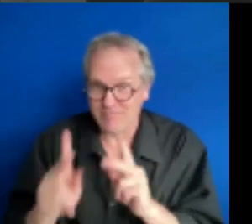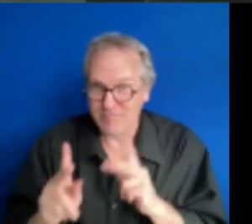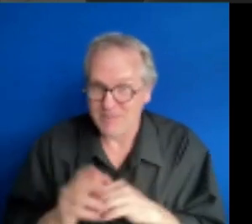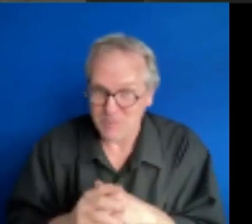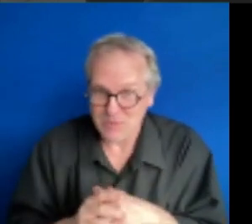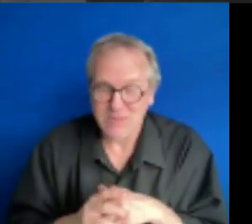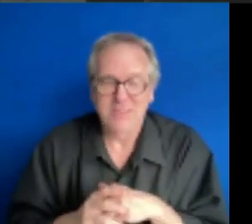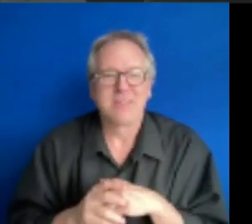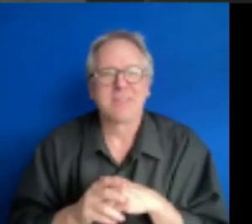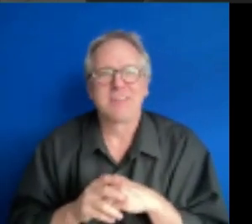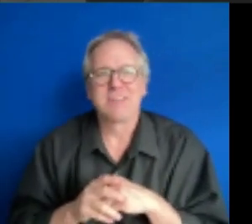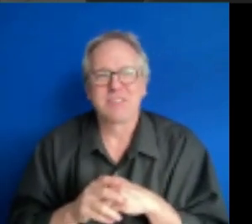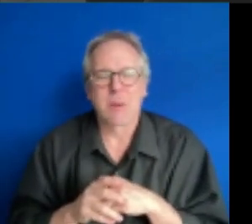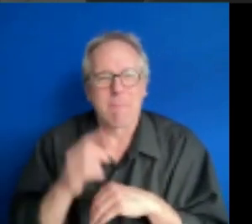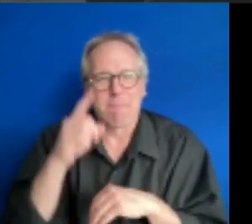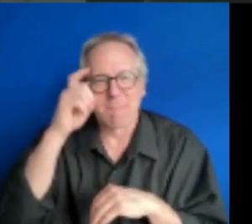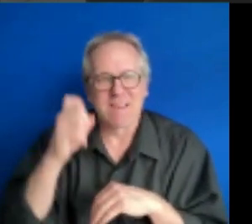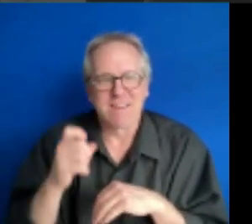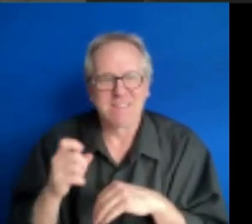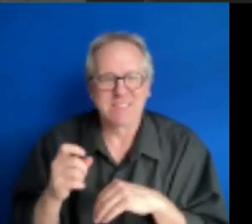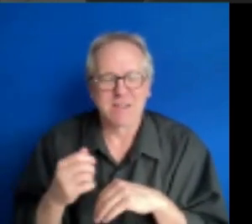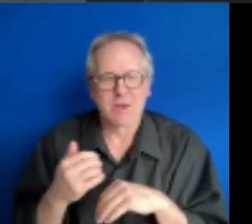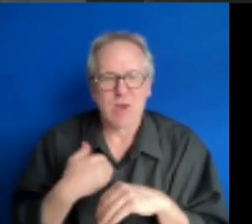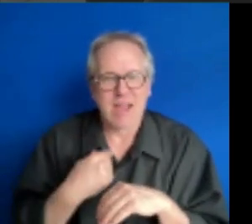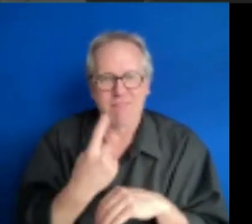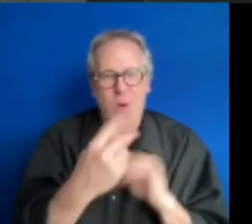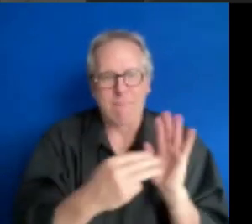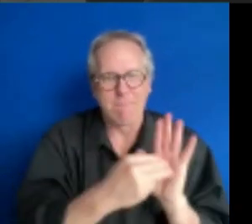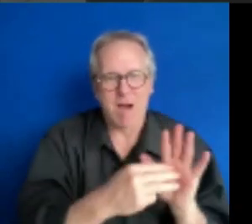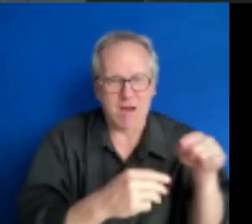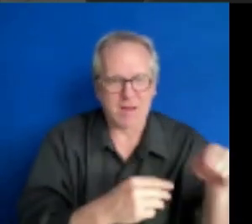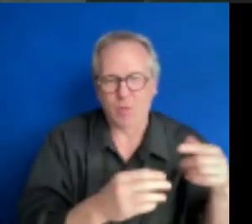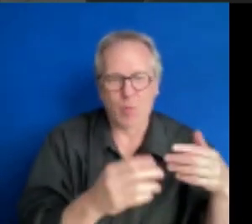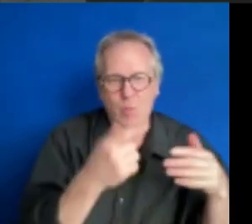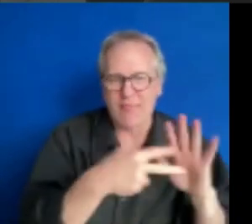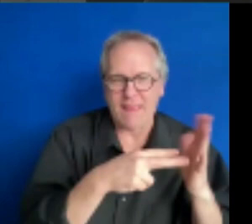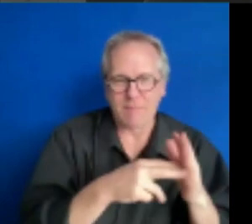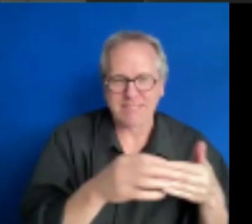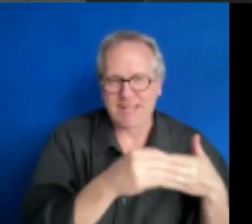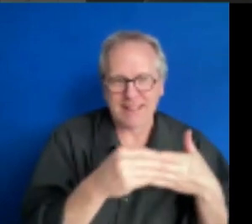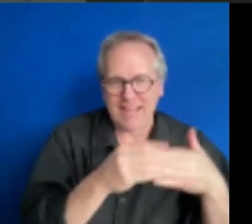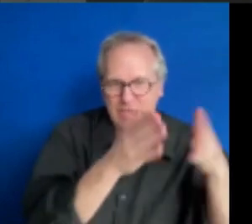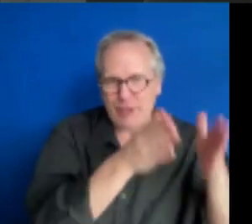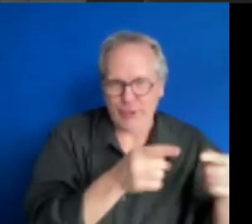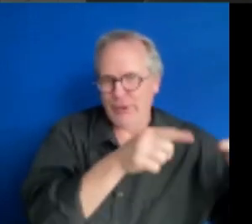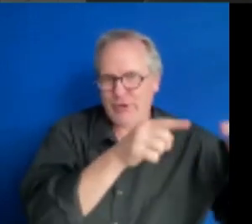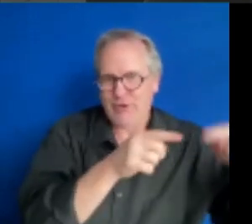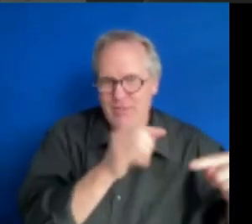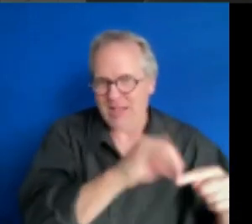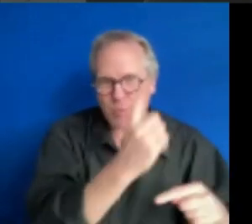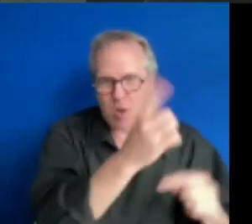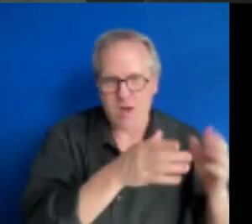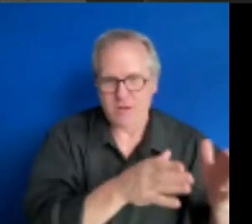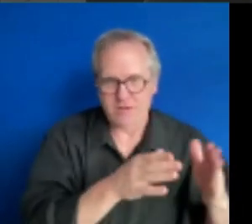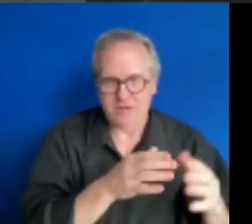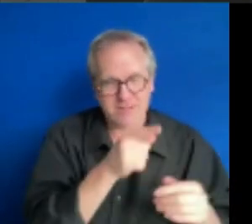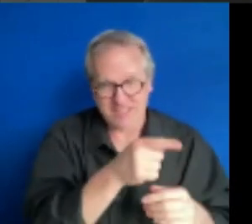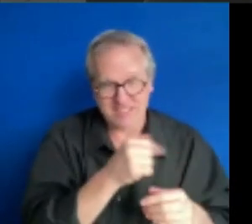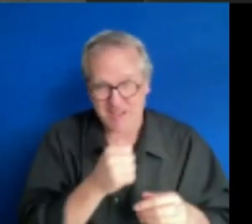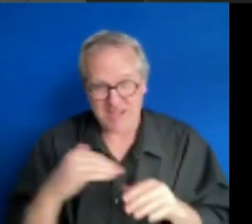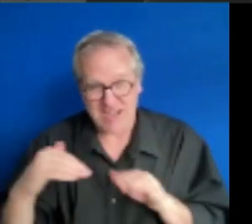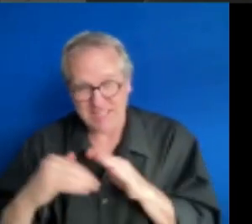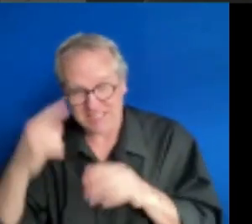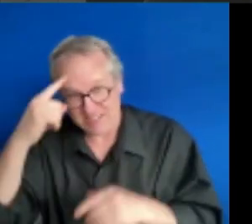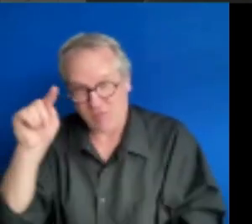so that just because we have this one model of what leadership is supposed to be, that's not necessarily accessible for